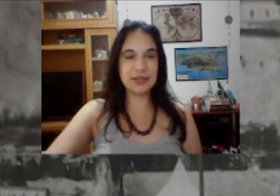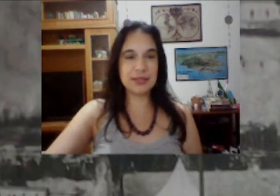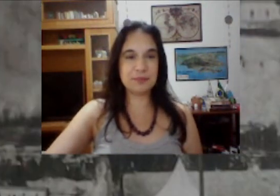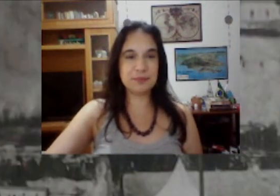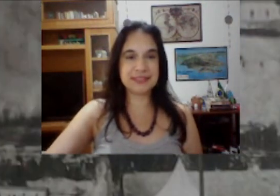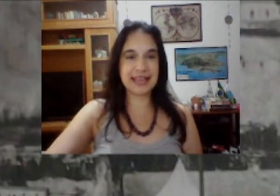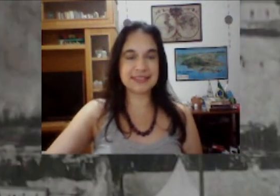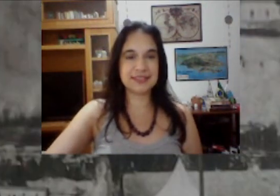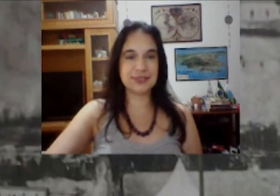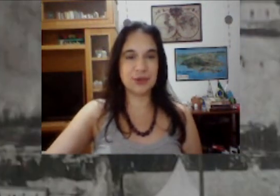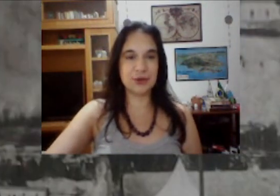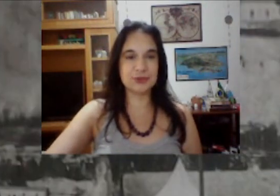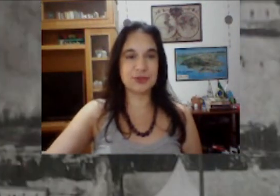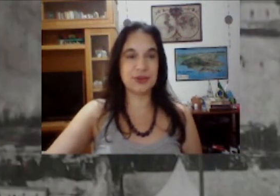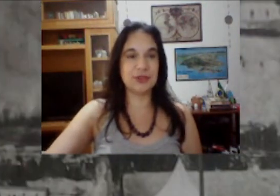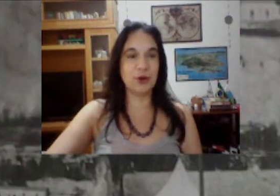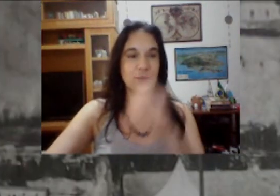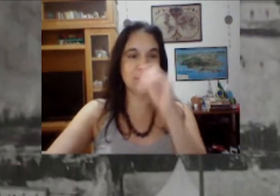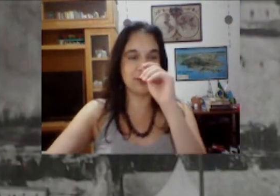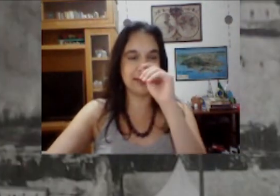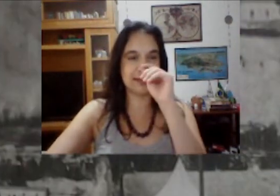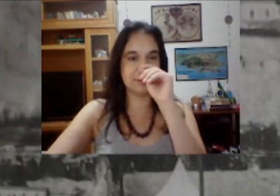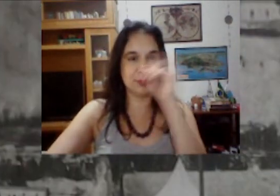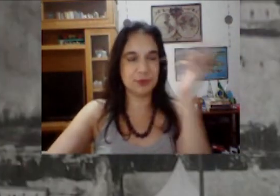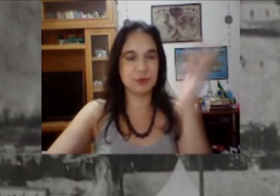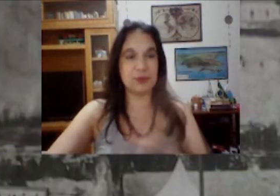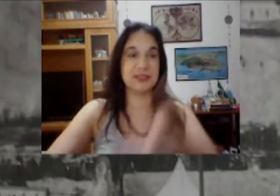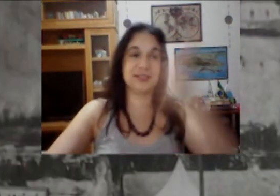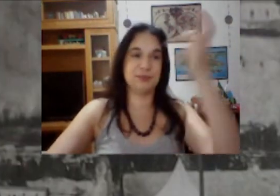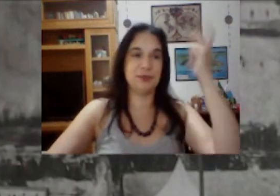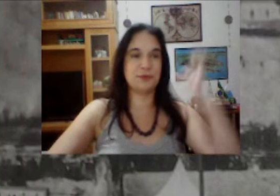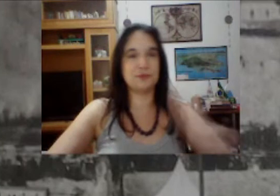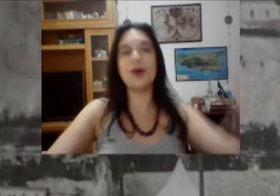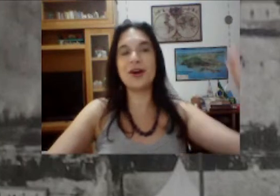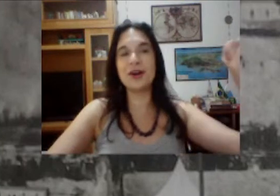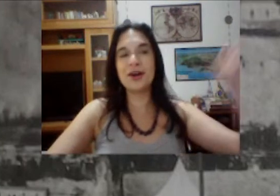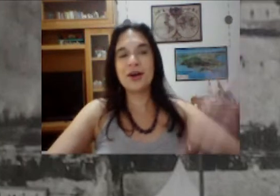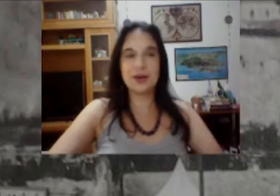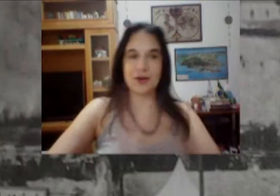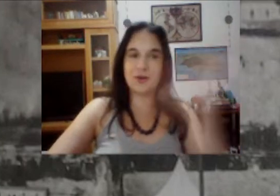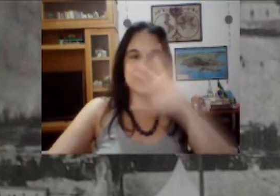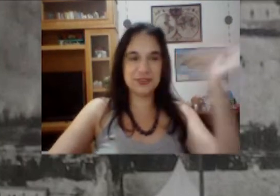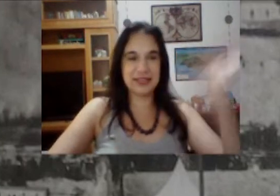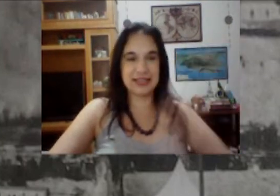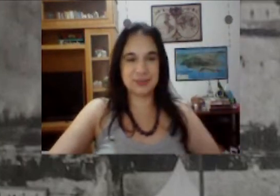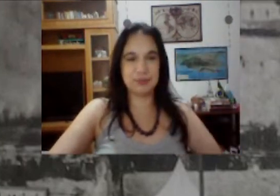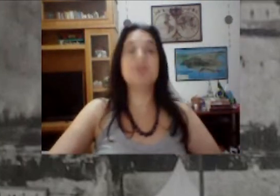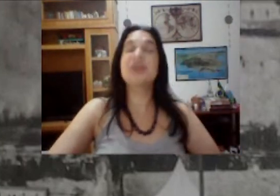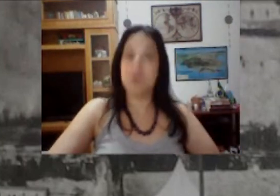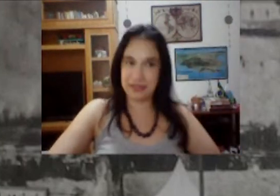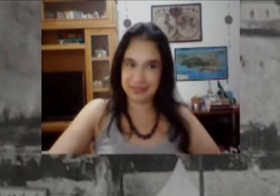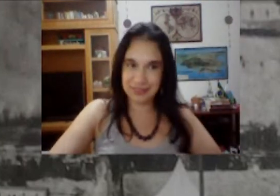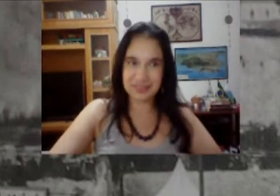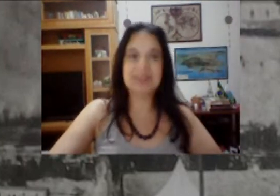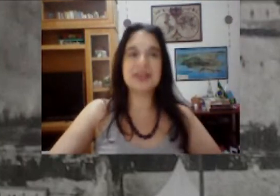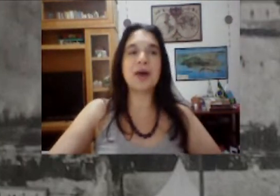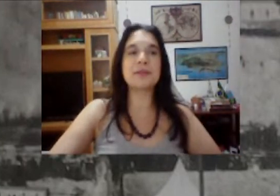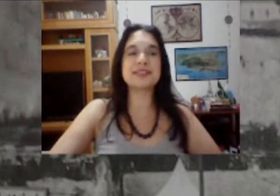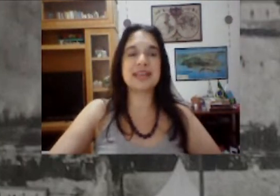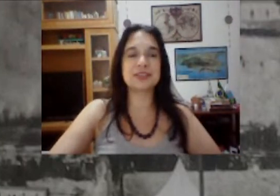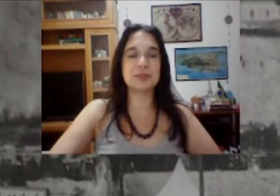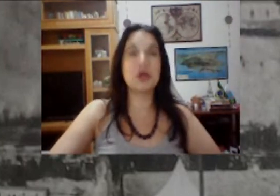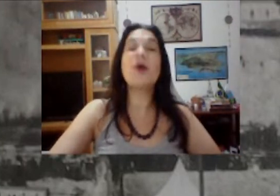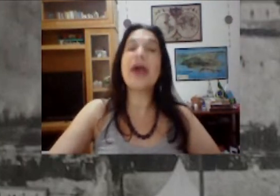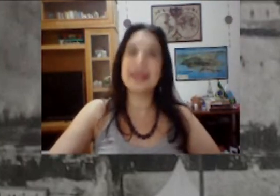it only possess those very noble and beautiful buildings before? Or do you think it's both? You can leave that in the